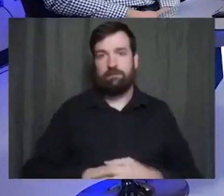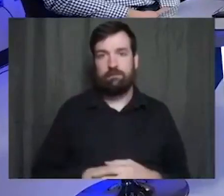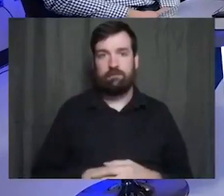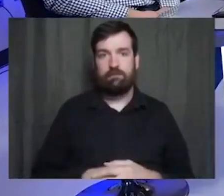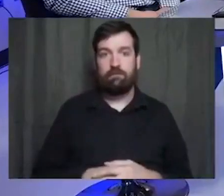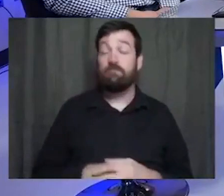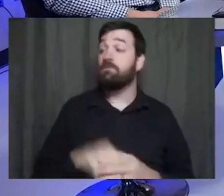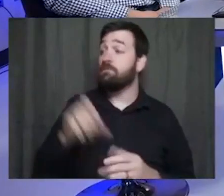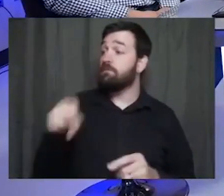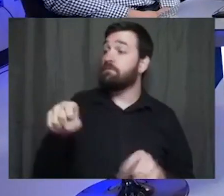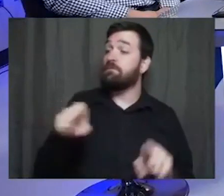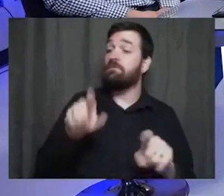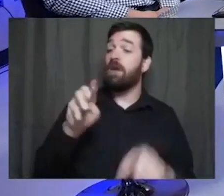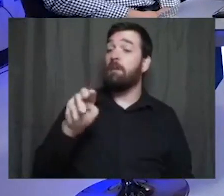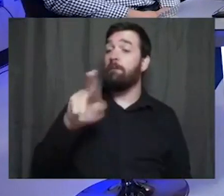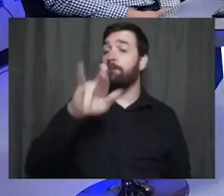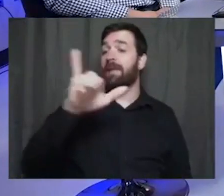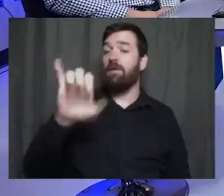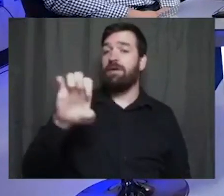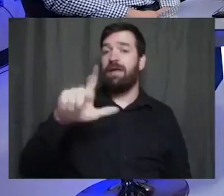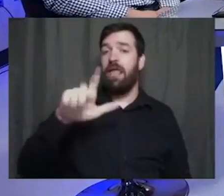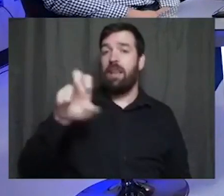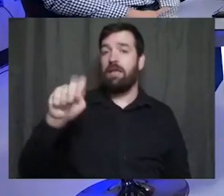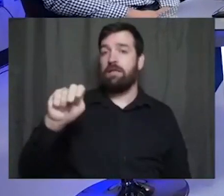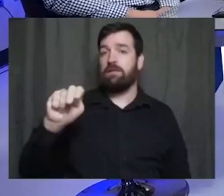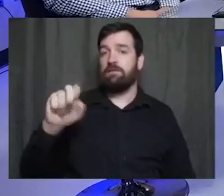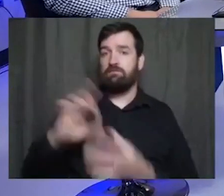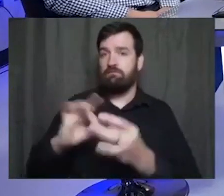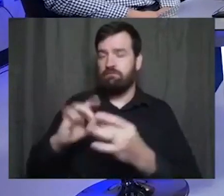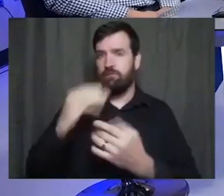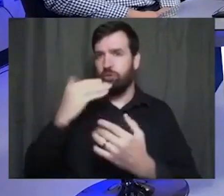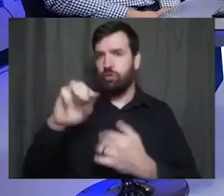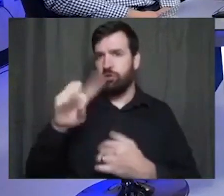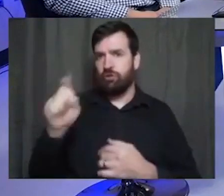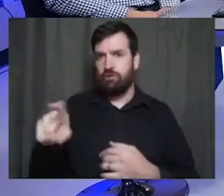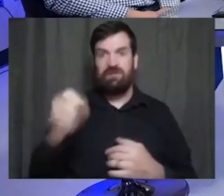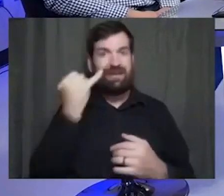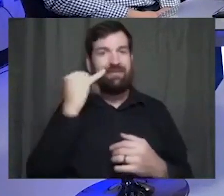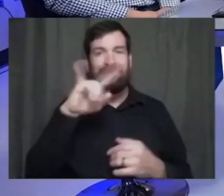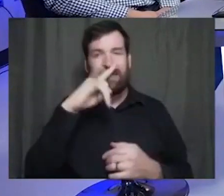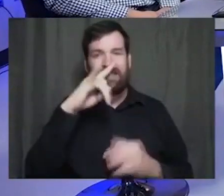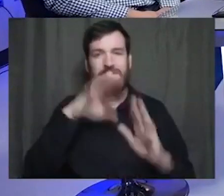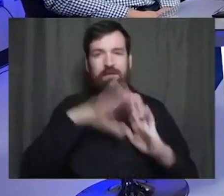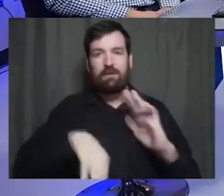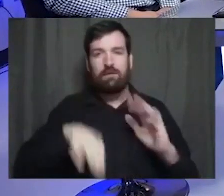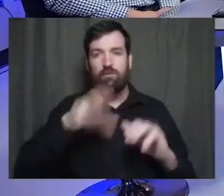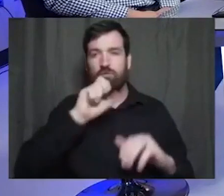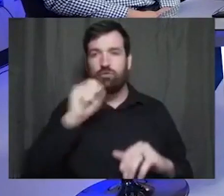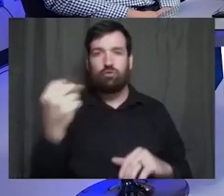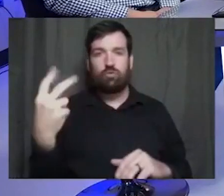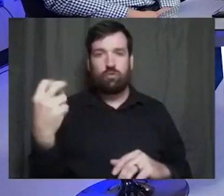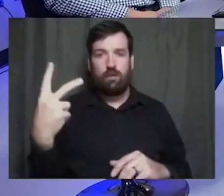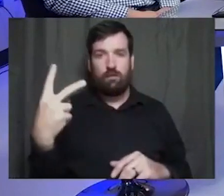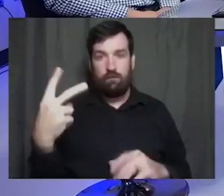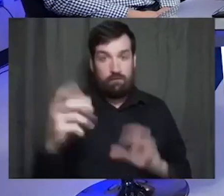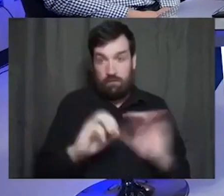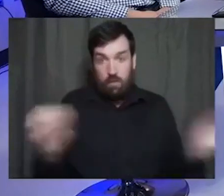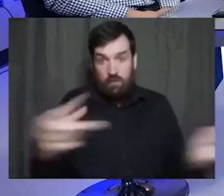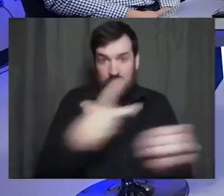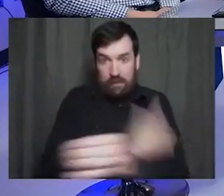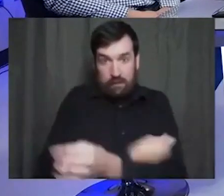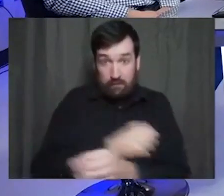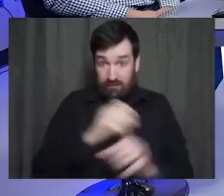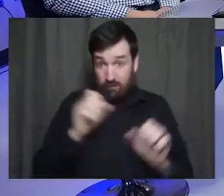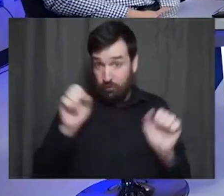Ellen had a good question. Should kids who are not vaccinated, particularly younger than 12, be allowed to go to crowded outdoor events or participate in